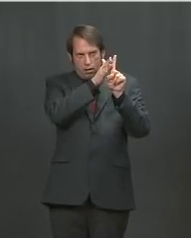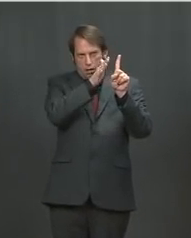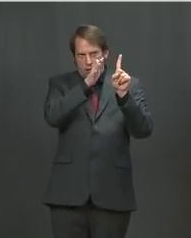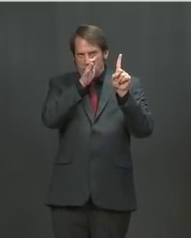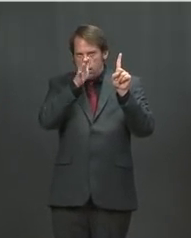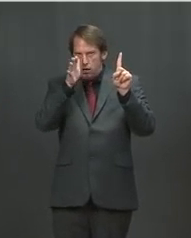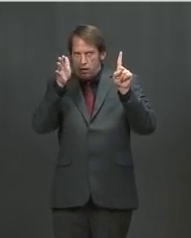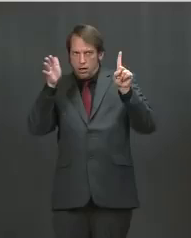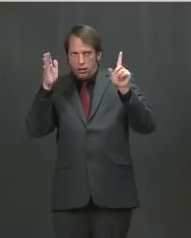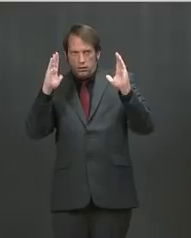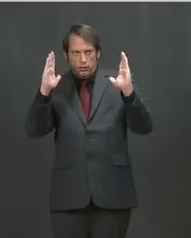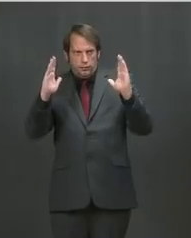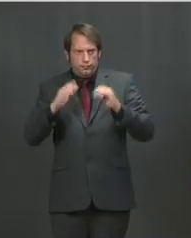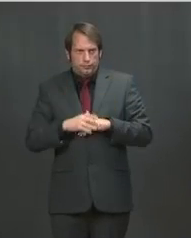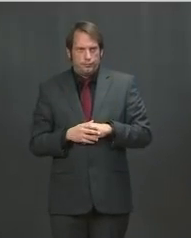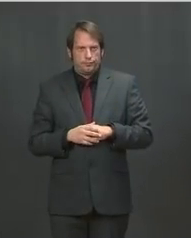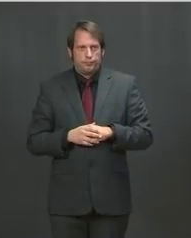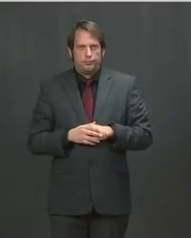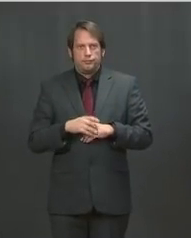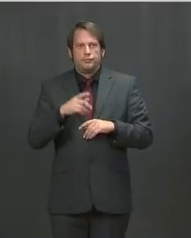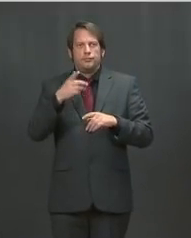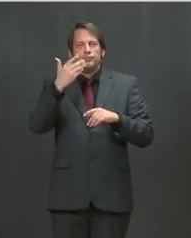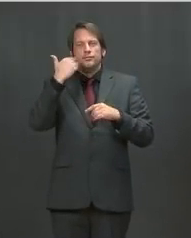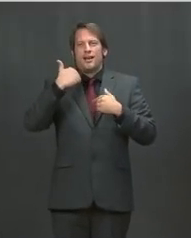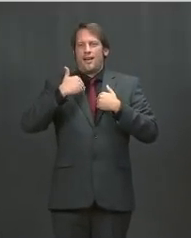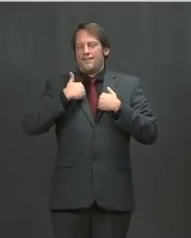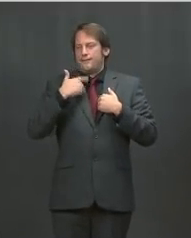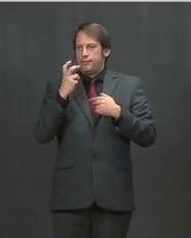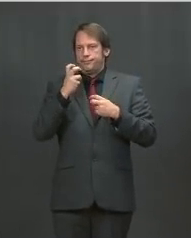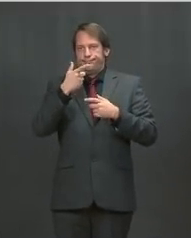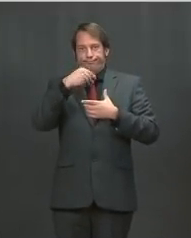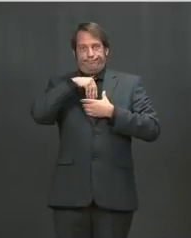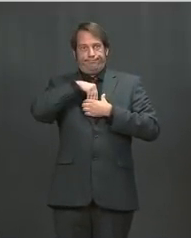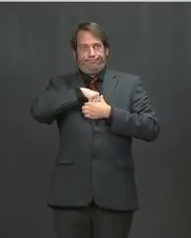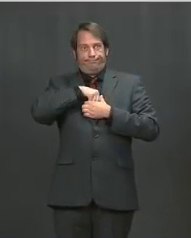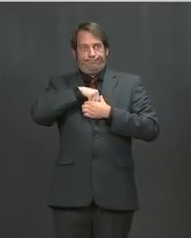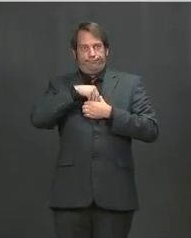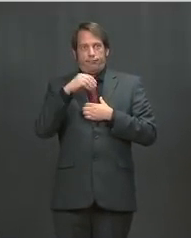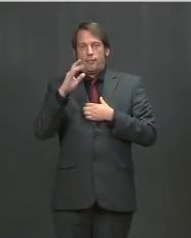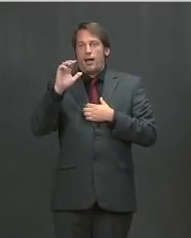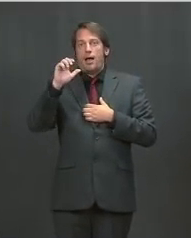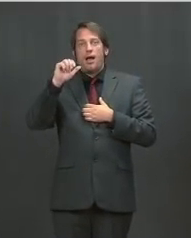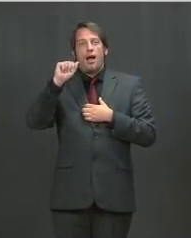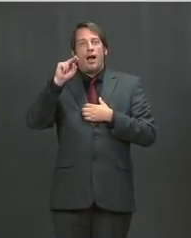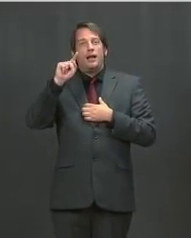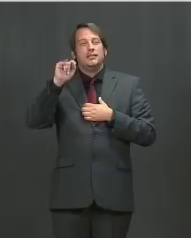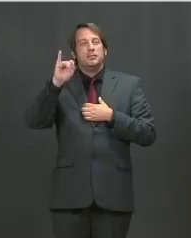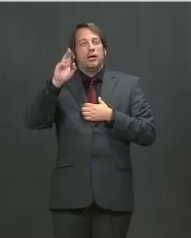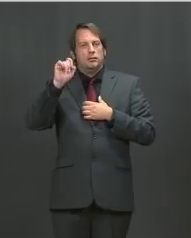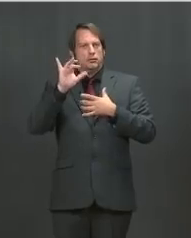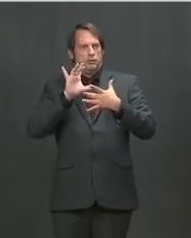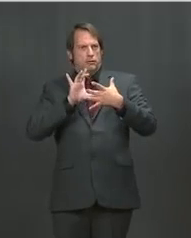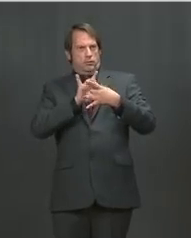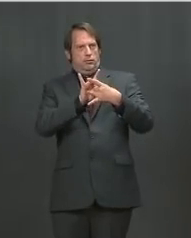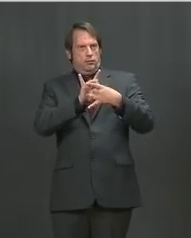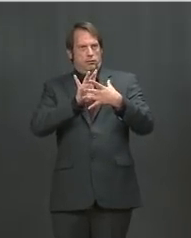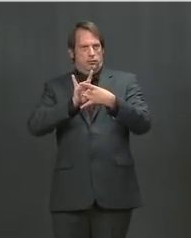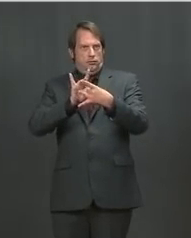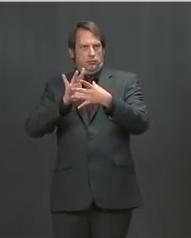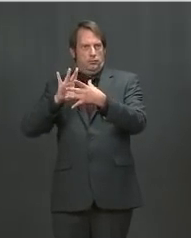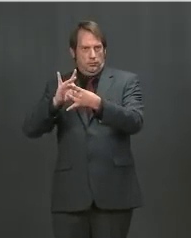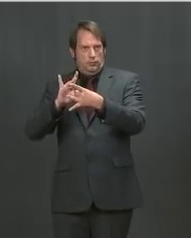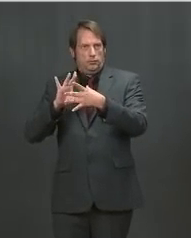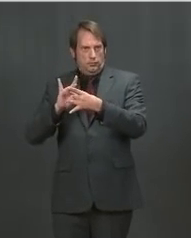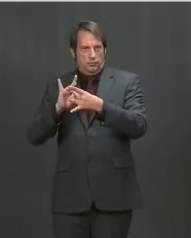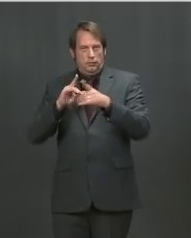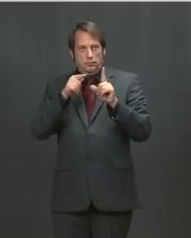binding antibodies. All age groups from 18 to beyond 71 years of age peaked up. On the bottom of the slide,